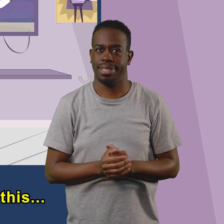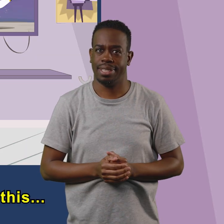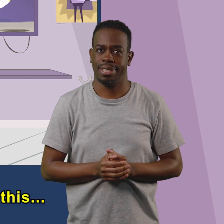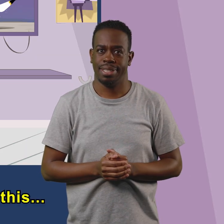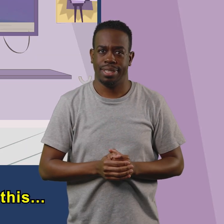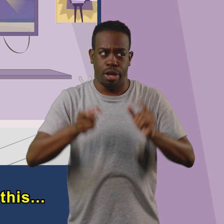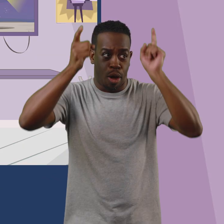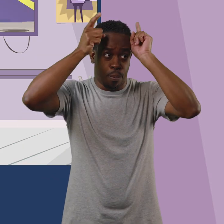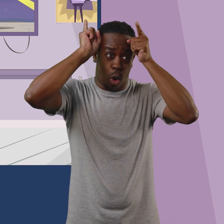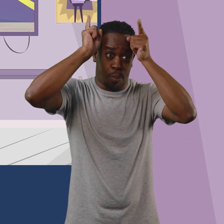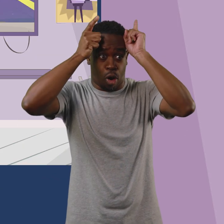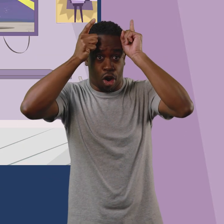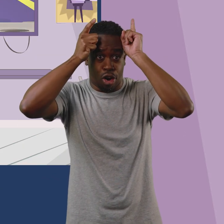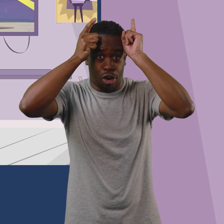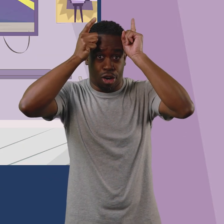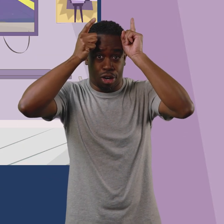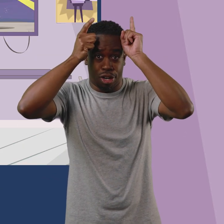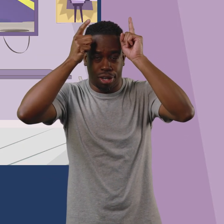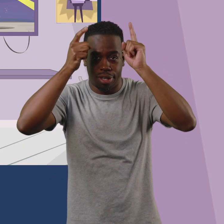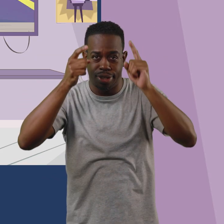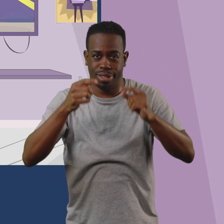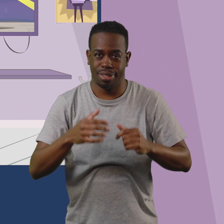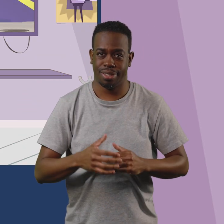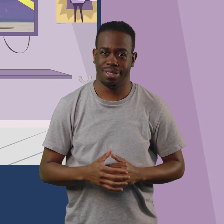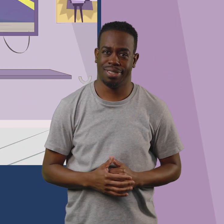about this. Blark, blark!